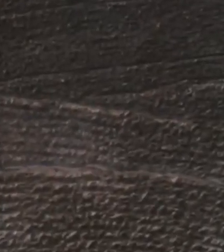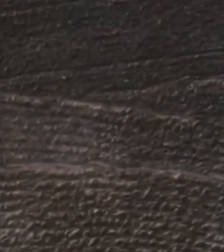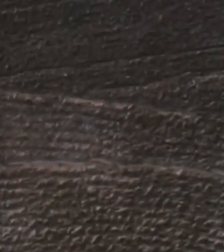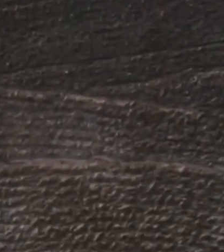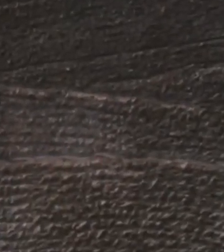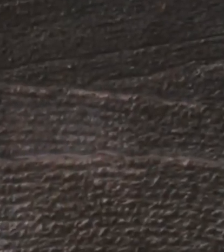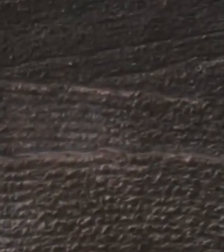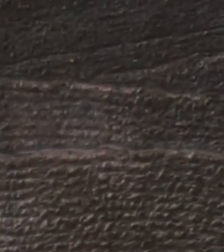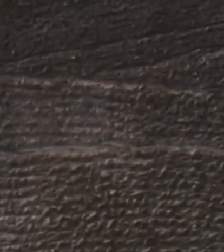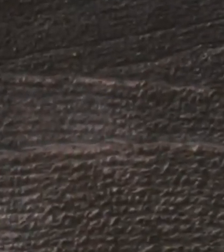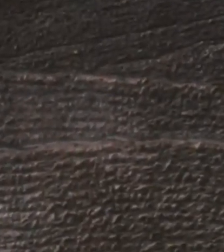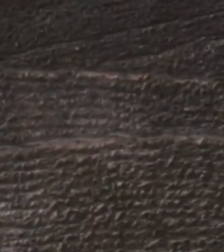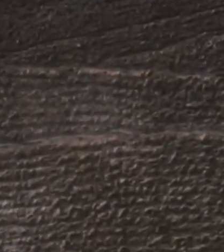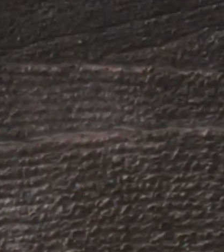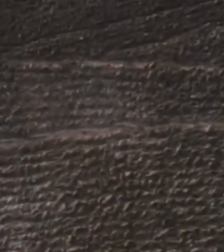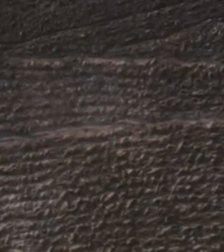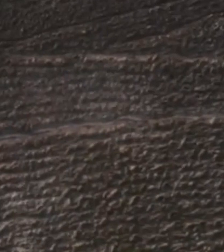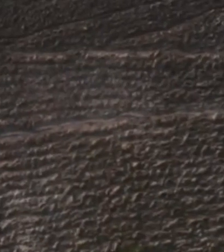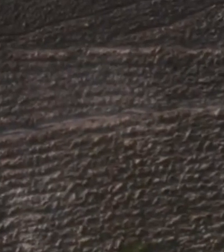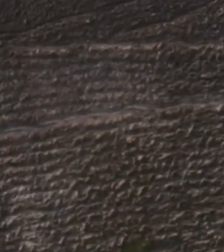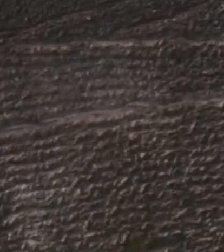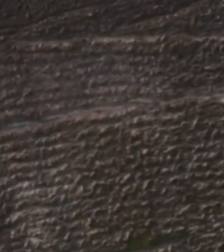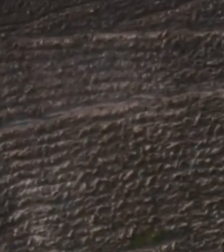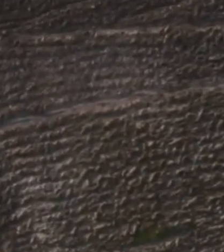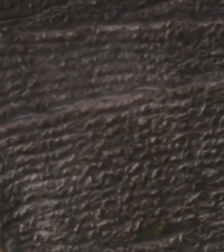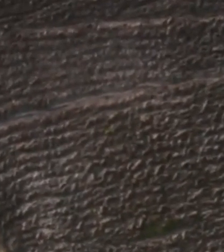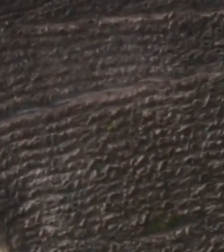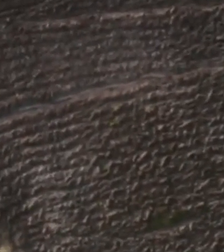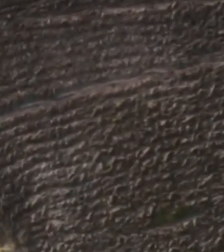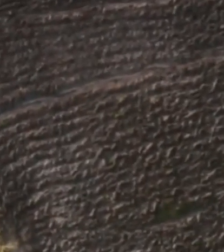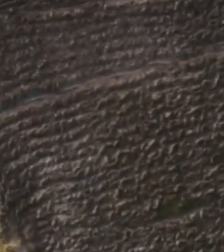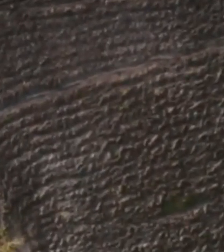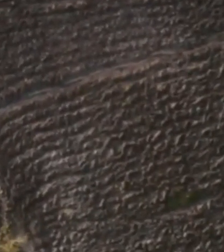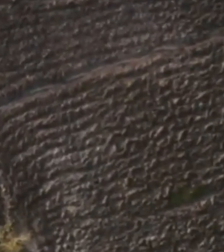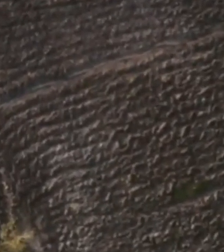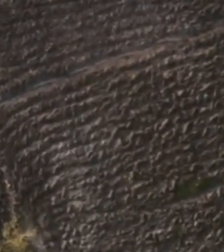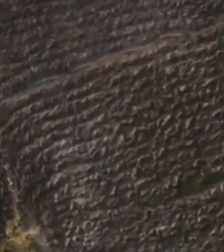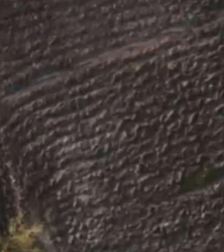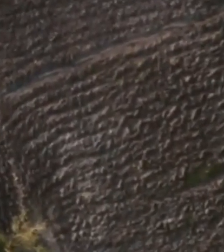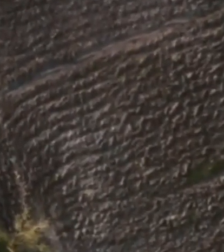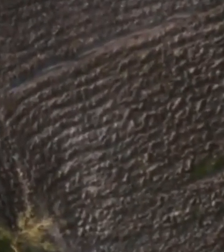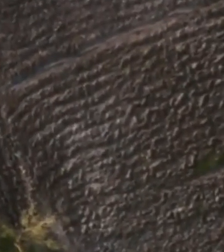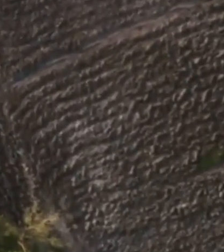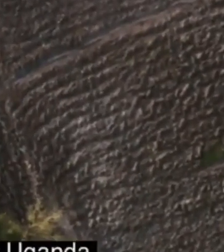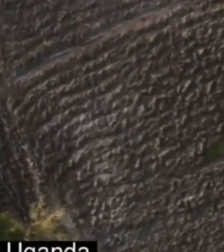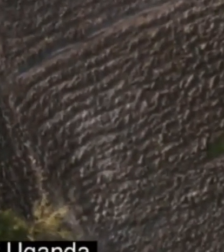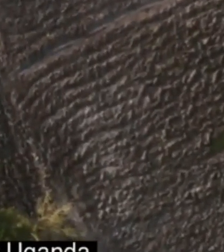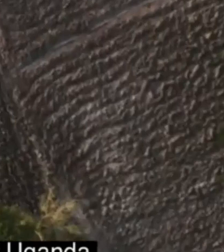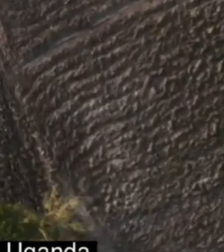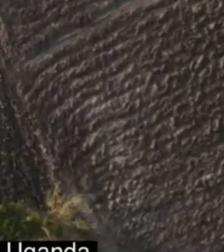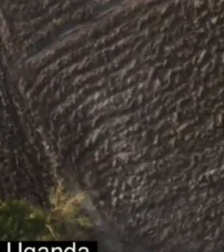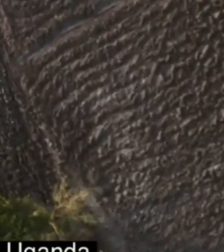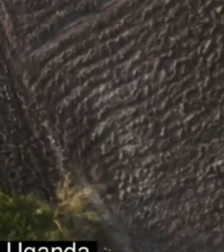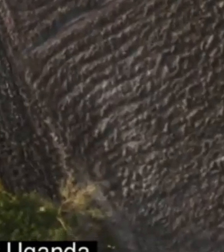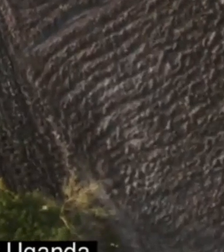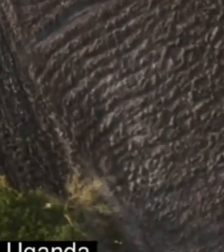The EcoDRR project in Uganda aims to strengthen resilience of 160,000 vulnerable people in the